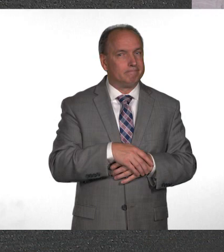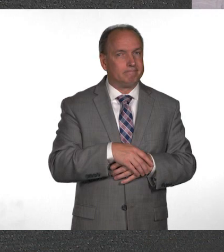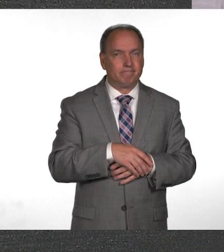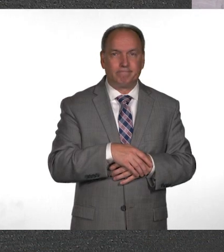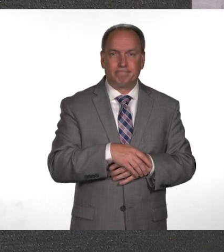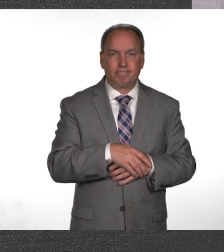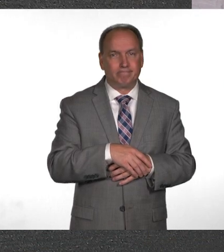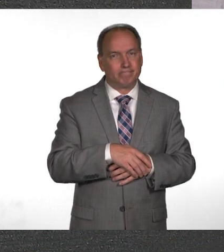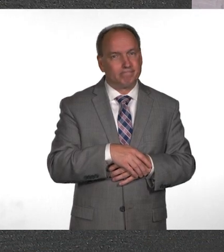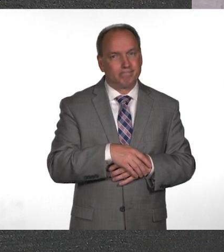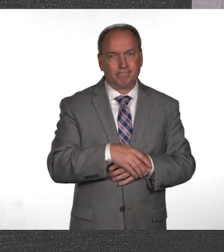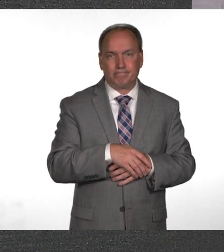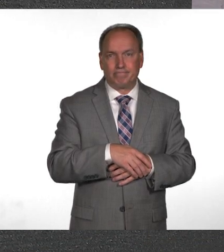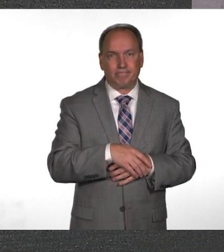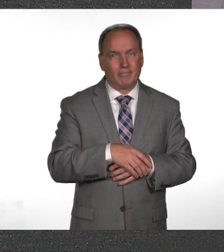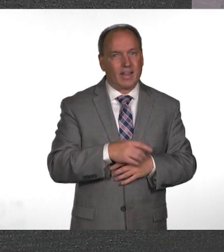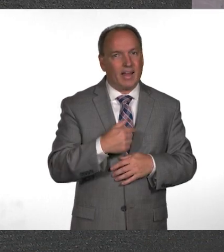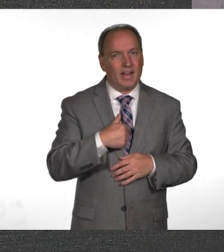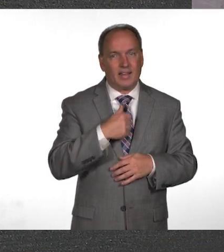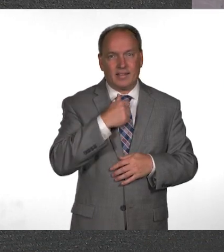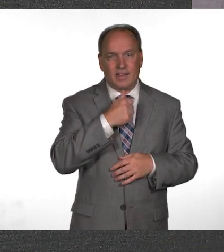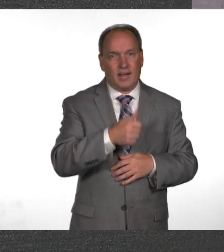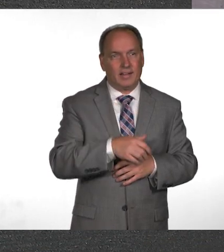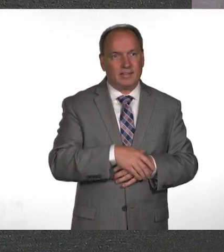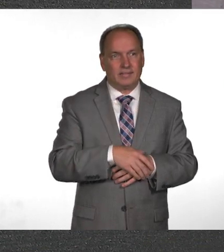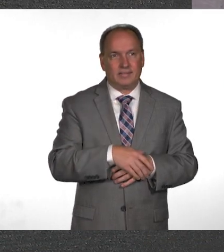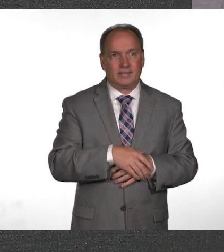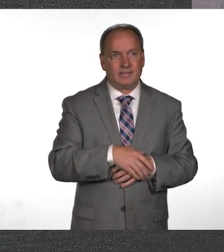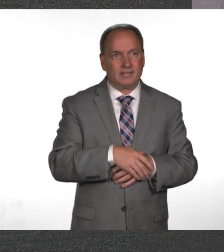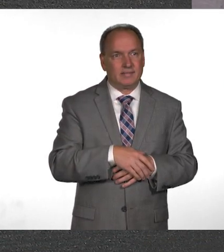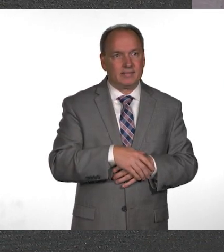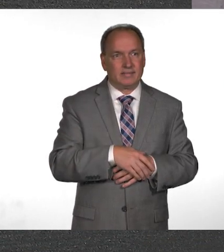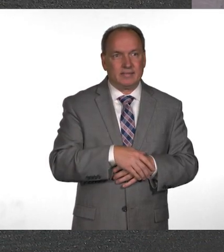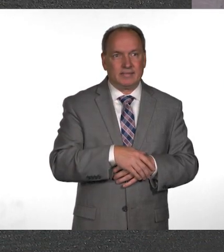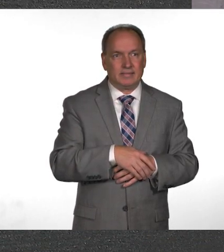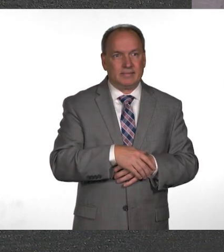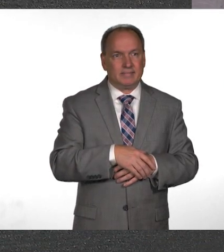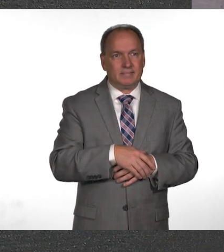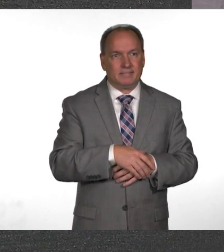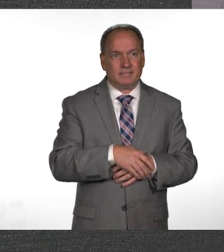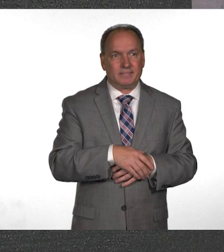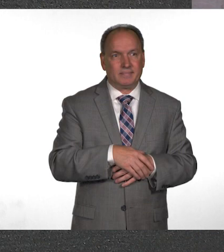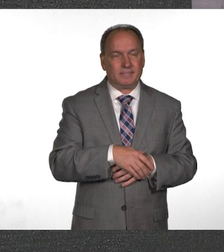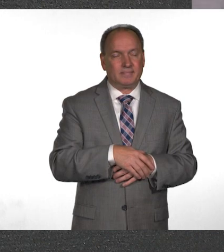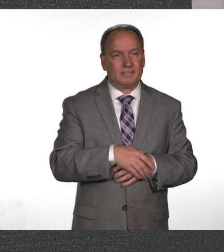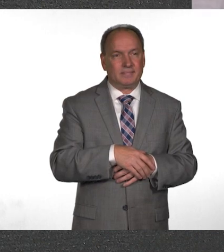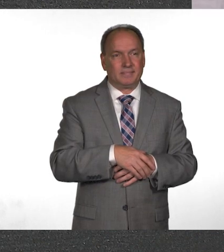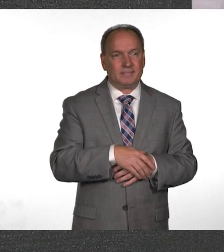Oh, I did not.